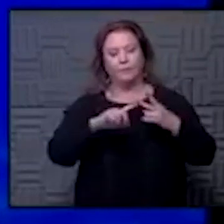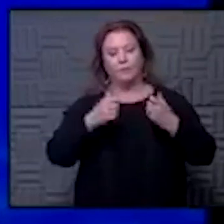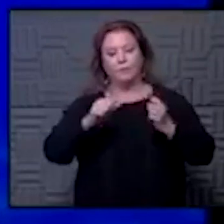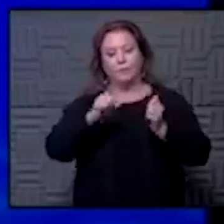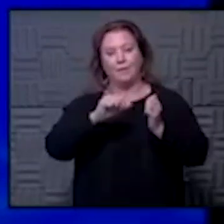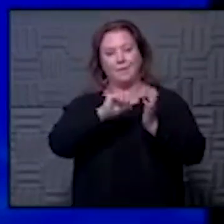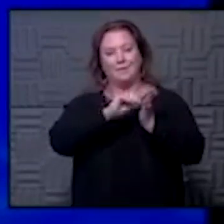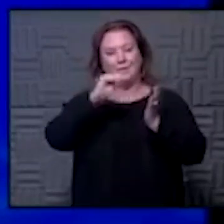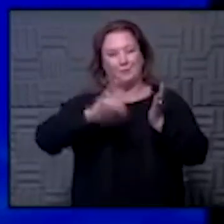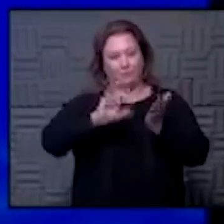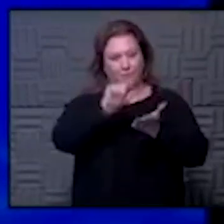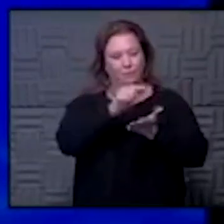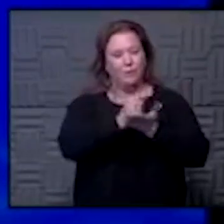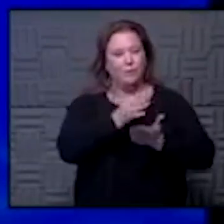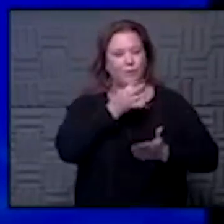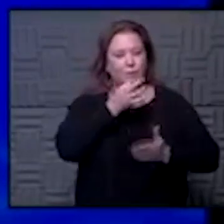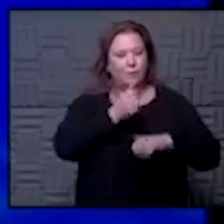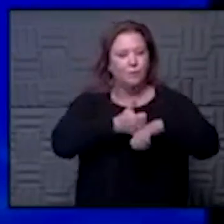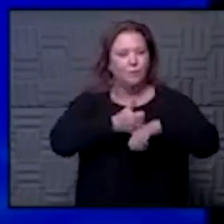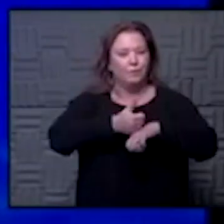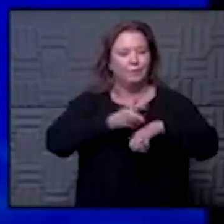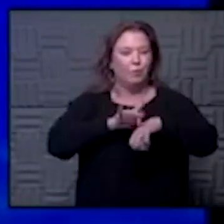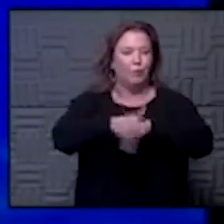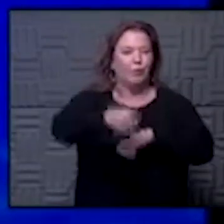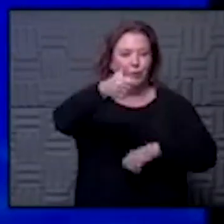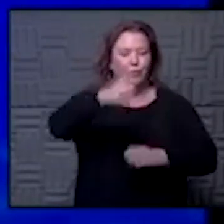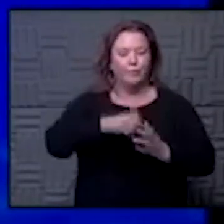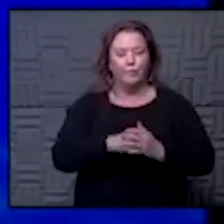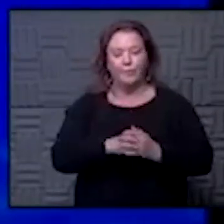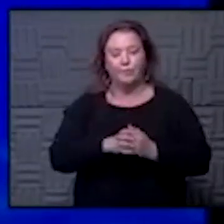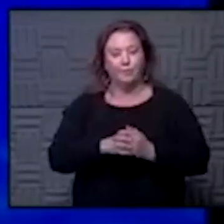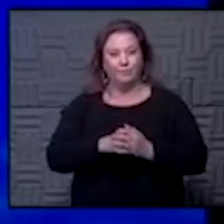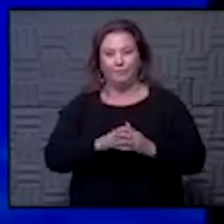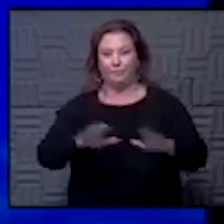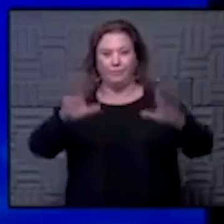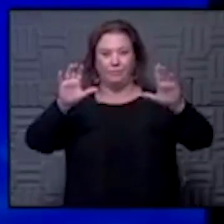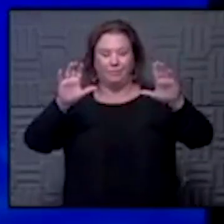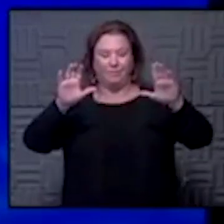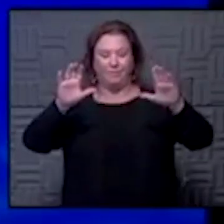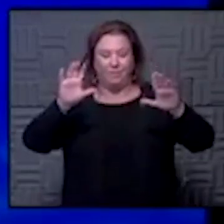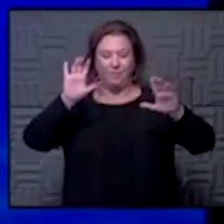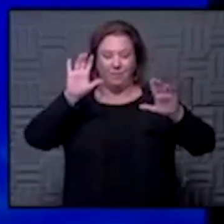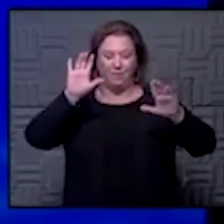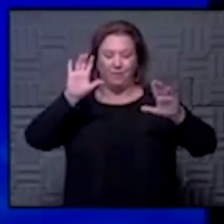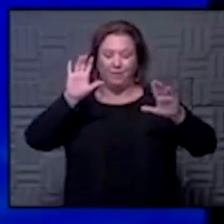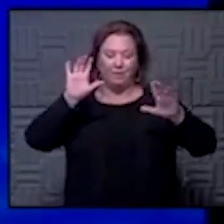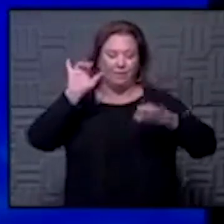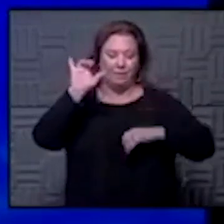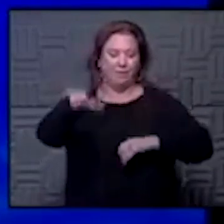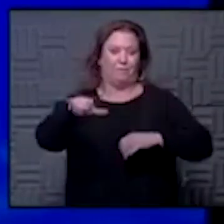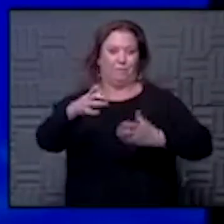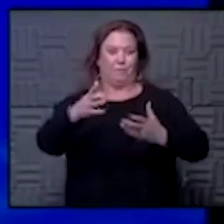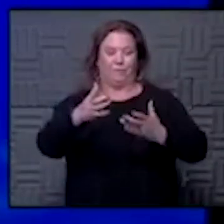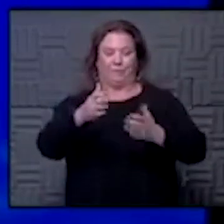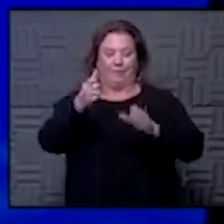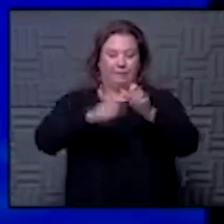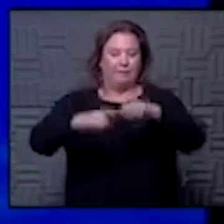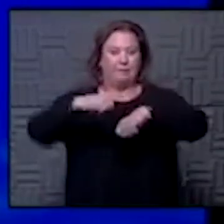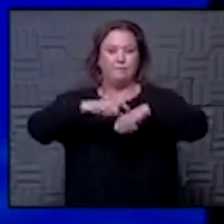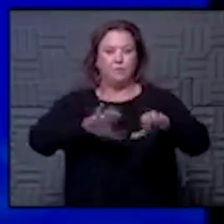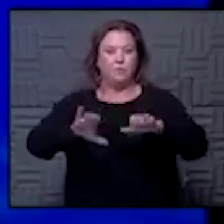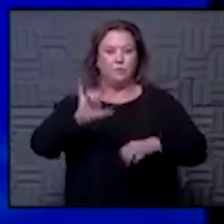students graduated early. I mean, there are all sorts of ideas out there. Those are all extreme measures because every time you take one of those